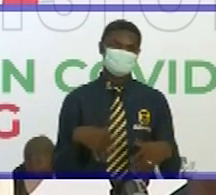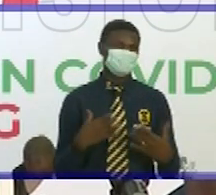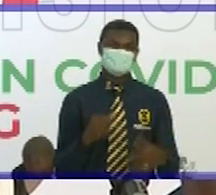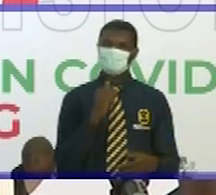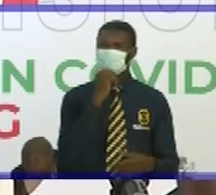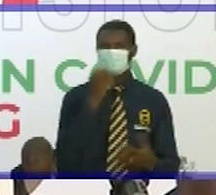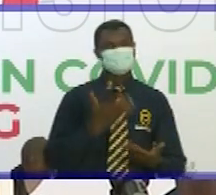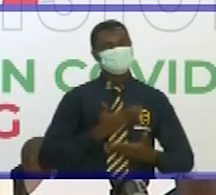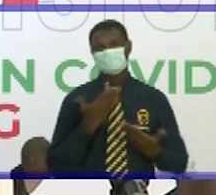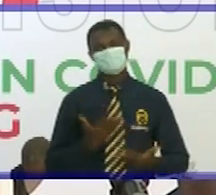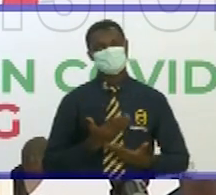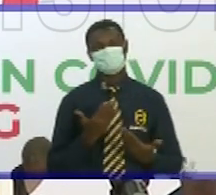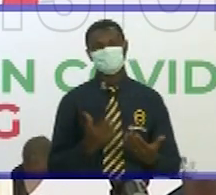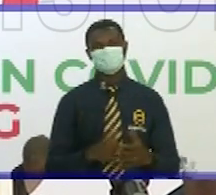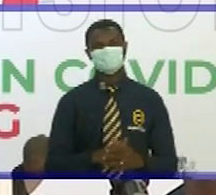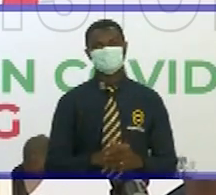mo